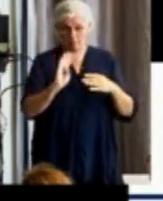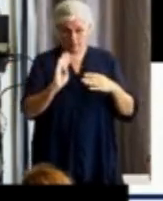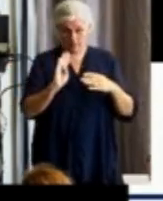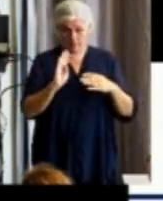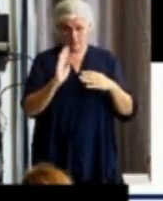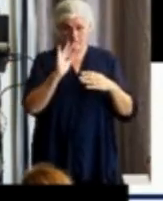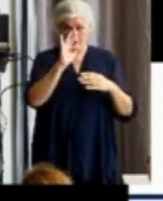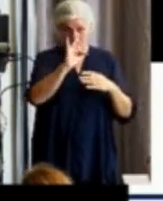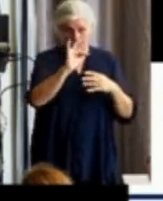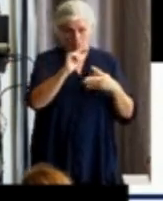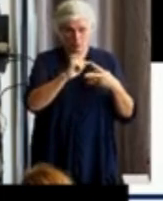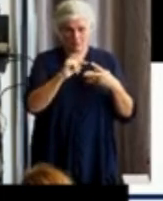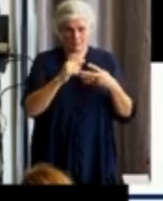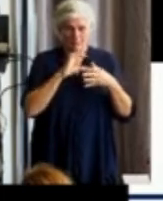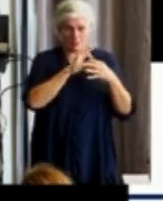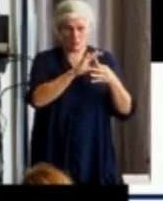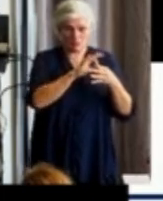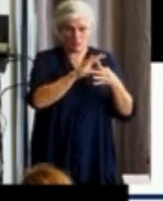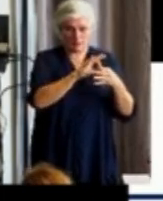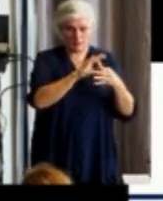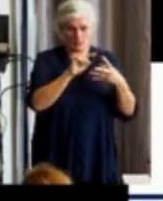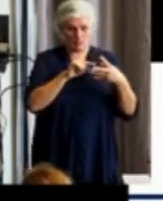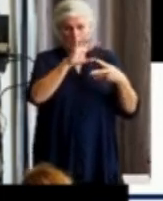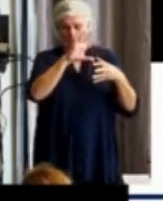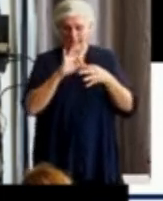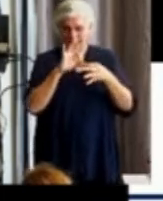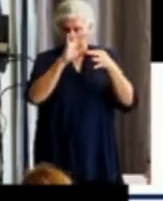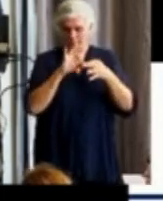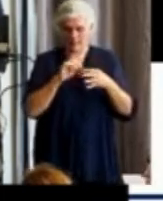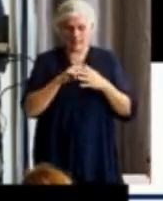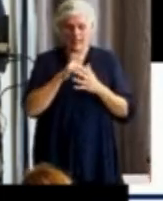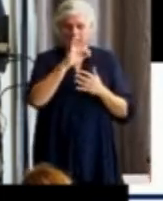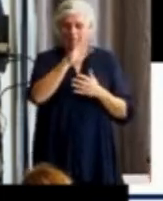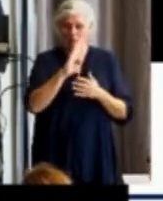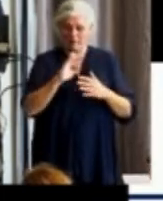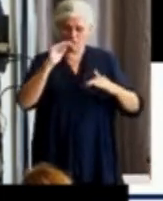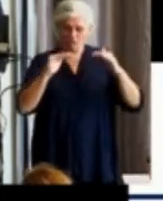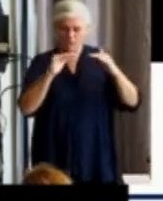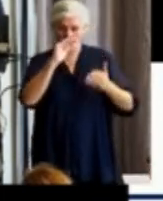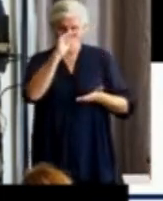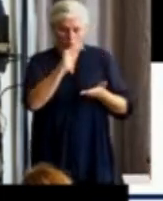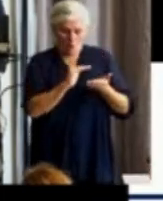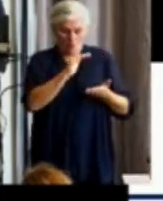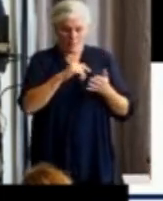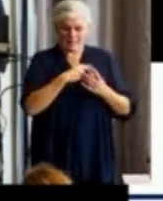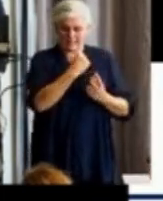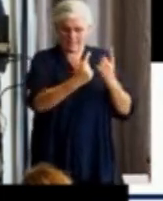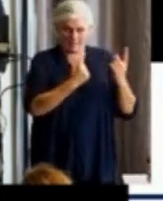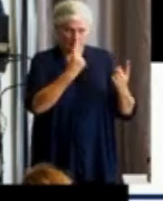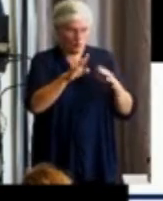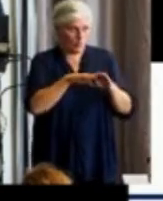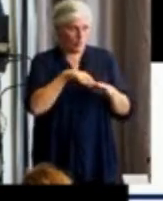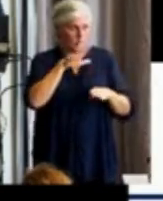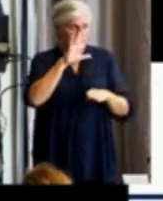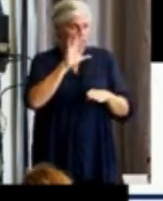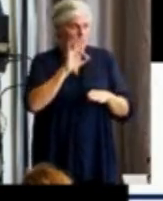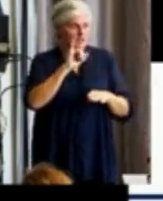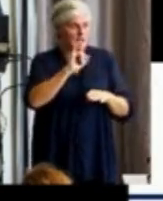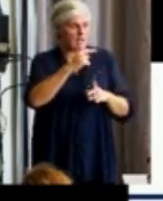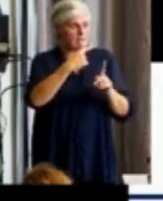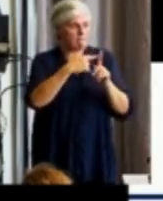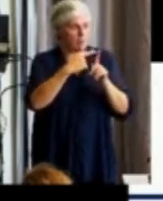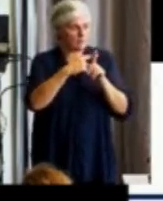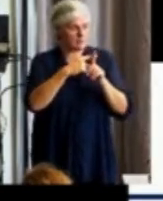Firmicutes and belonging to Bacteroidetes. And we find that the FB ratio is lower in individuals with LGI positive